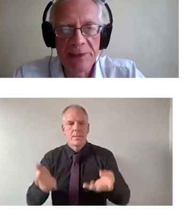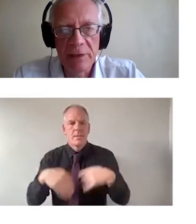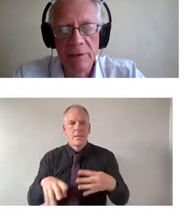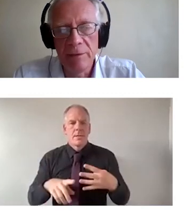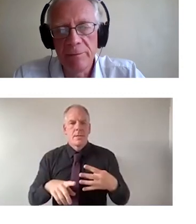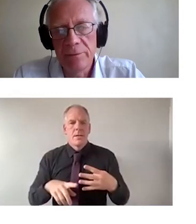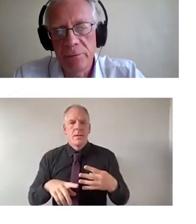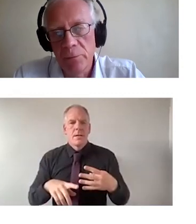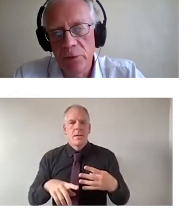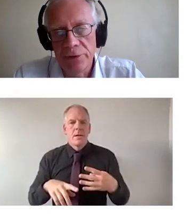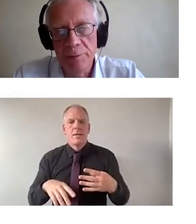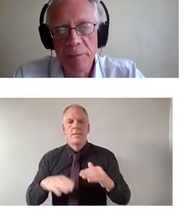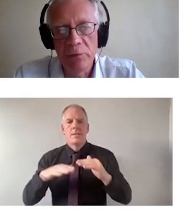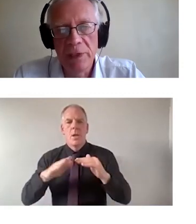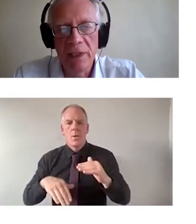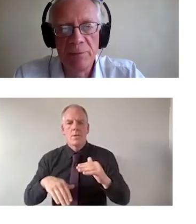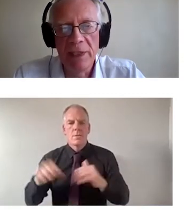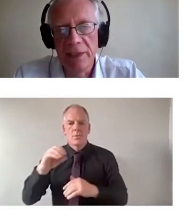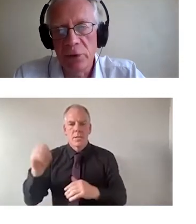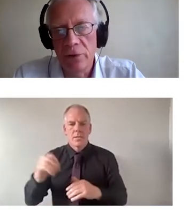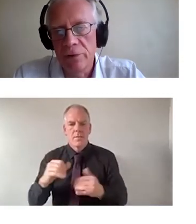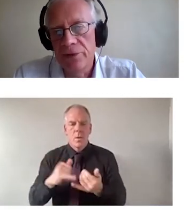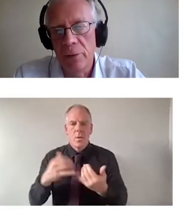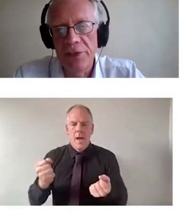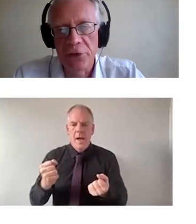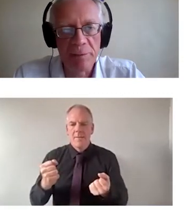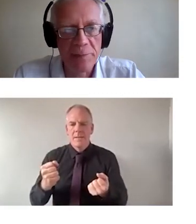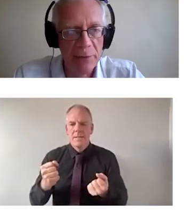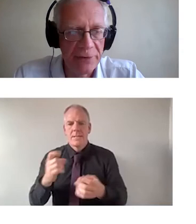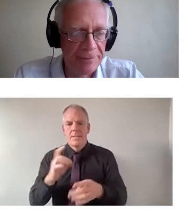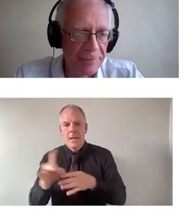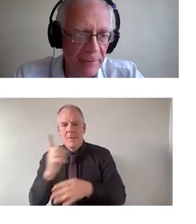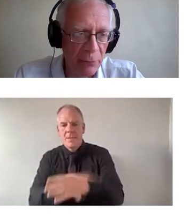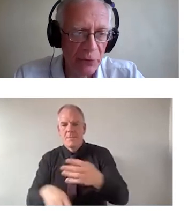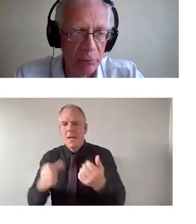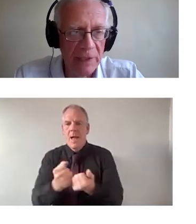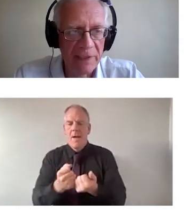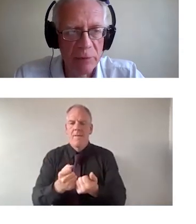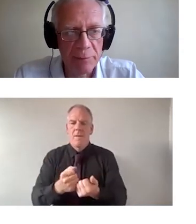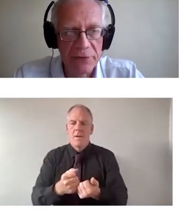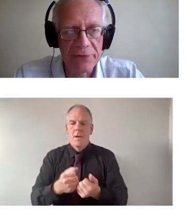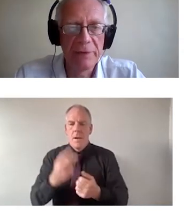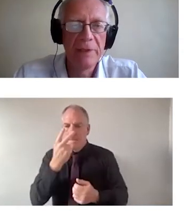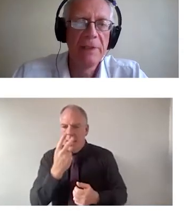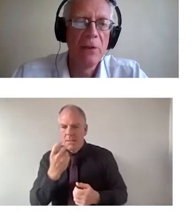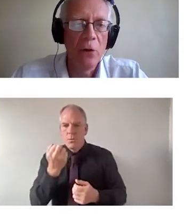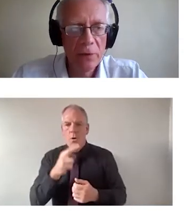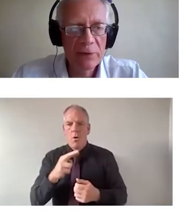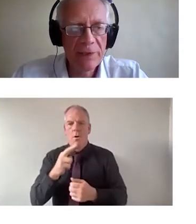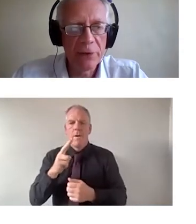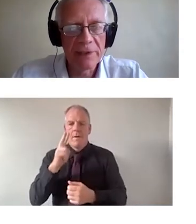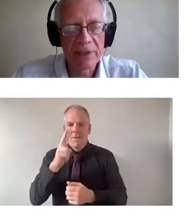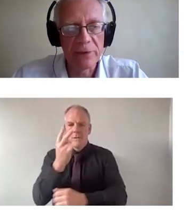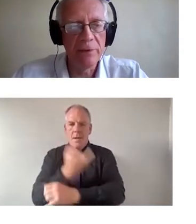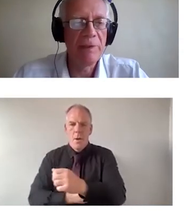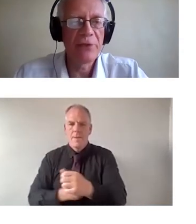of disability was, you know, people who had blindness or some vision impairment. It was less than 1%. Overall